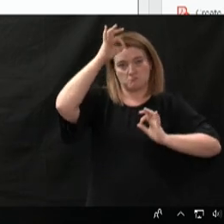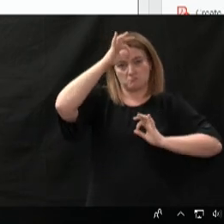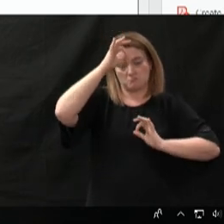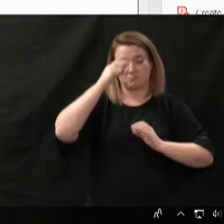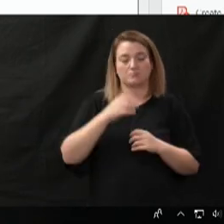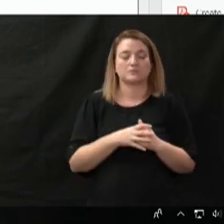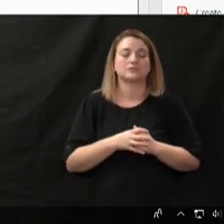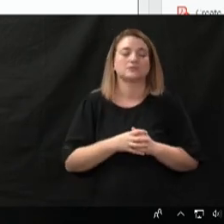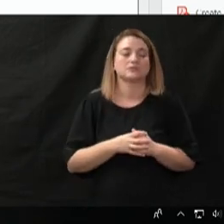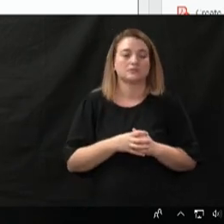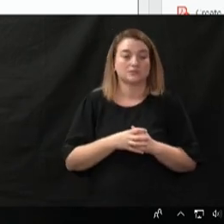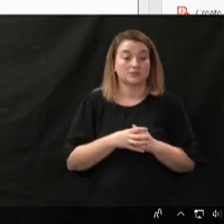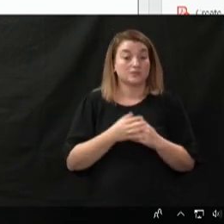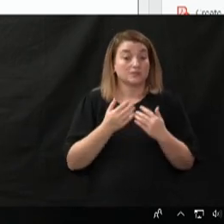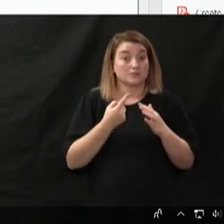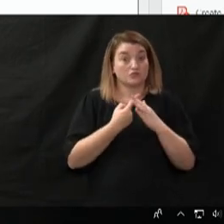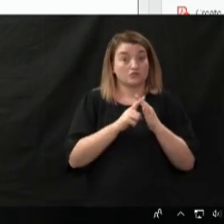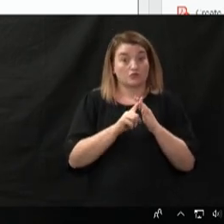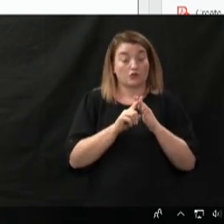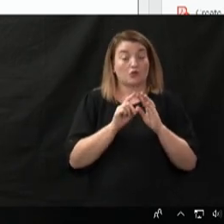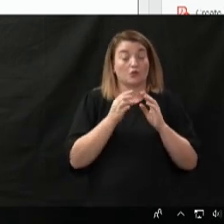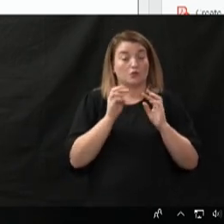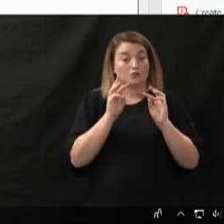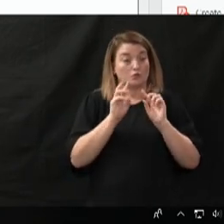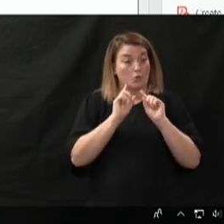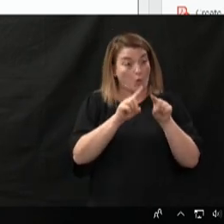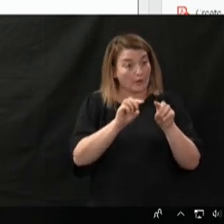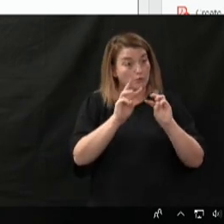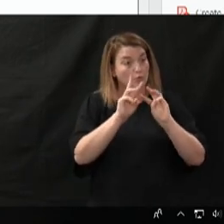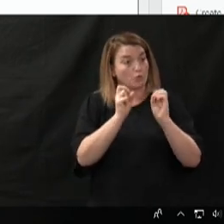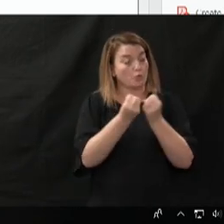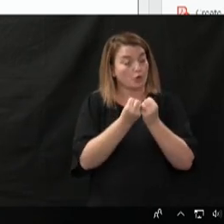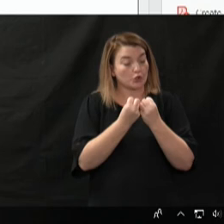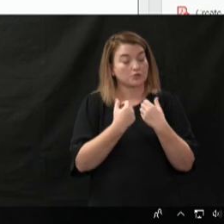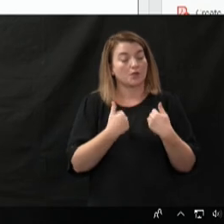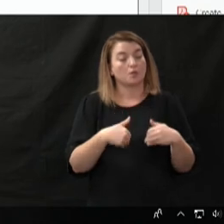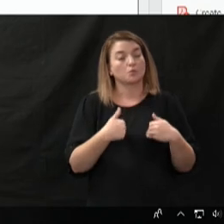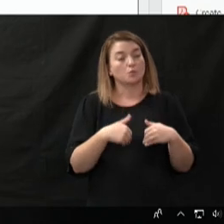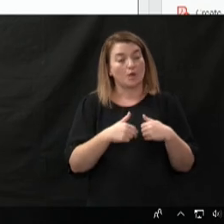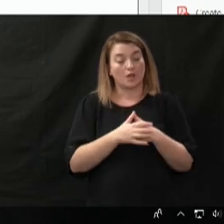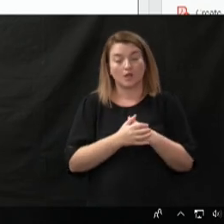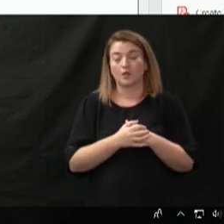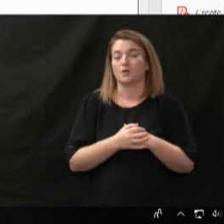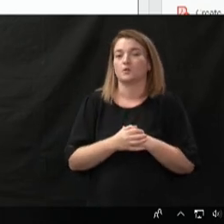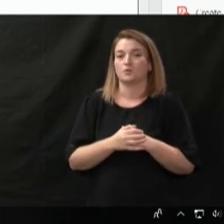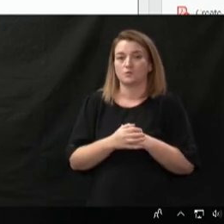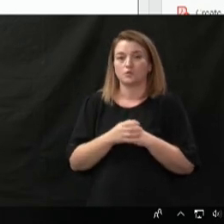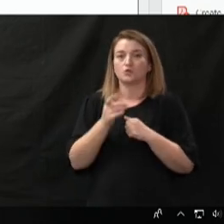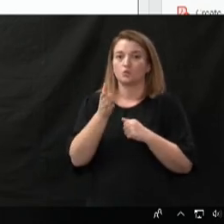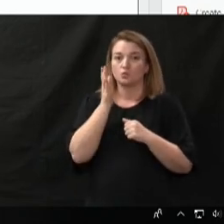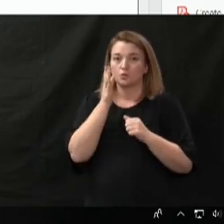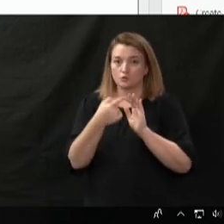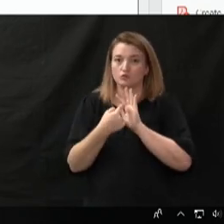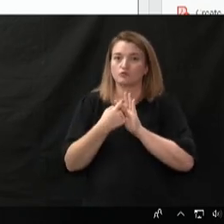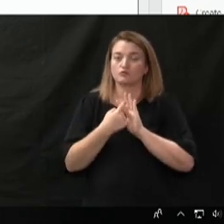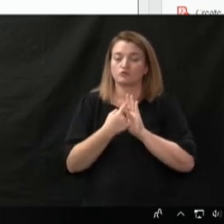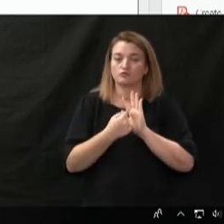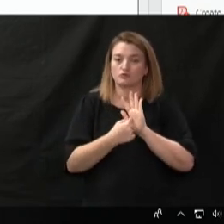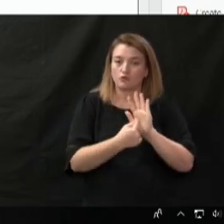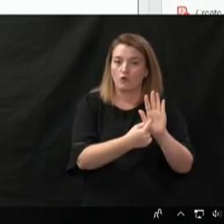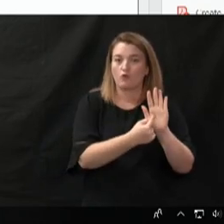tell you that you are going to be presenting some morphemes to younger kids because it needs to be